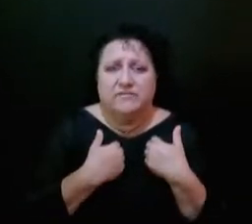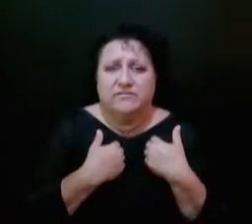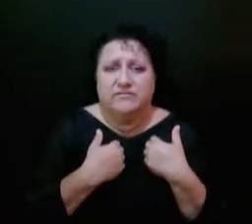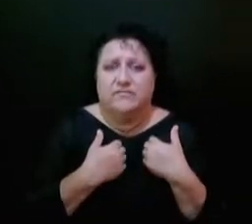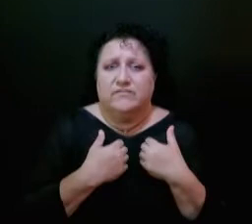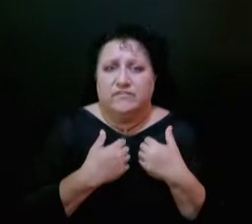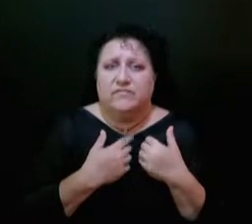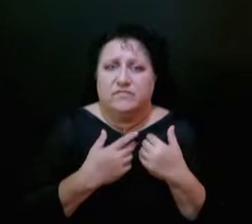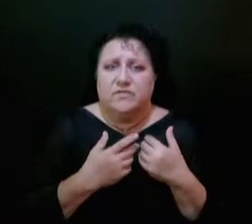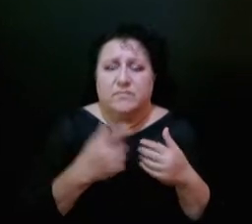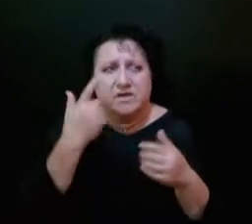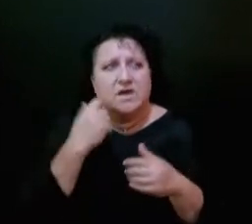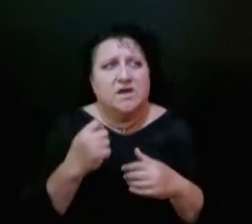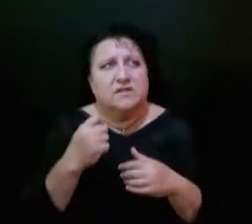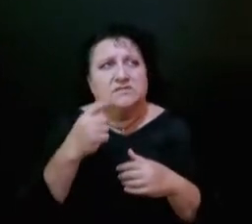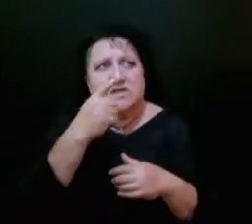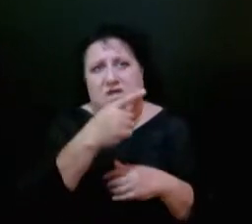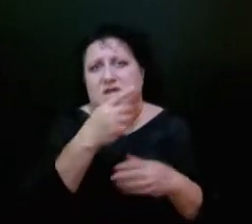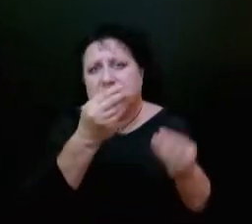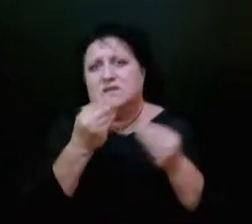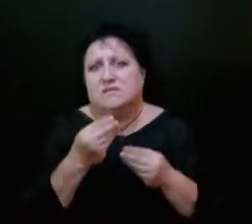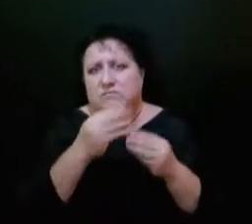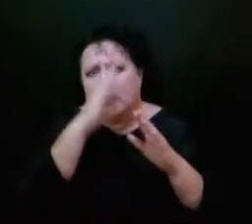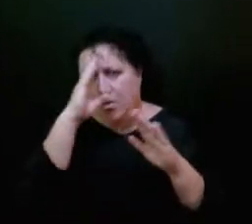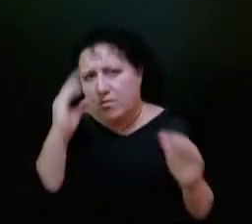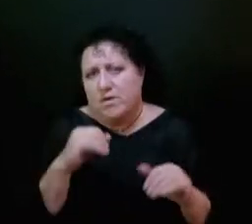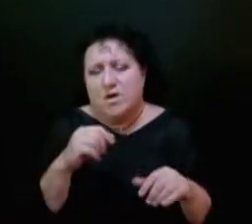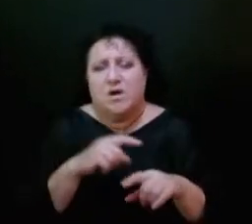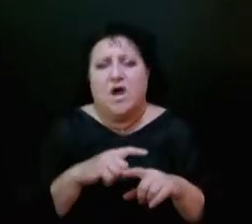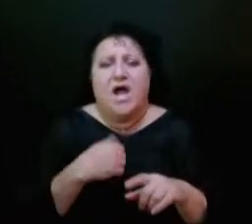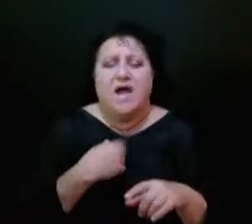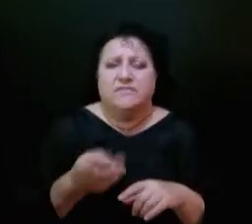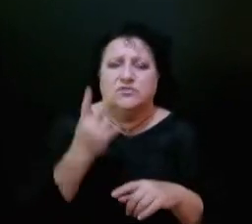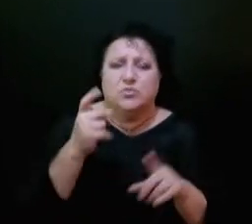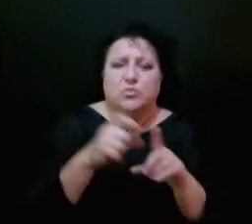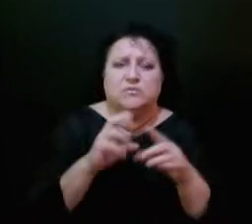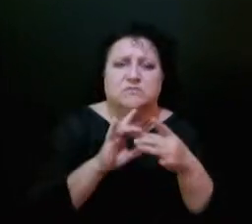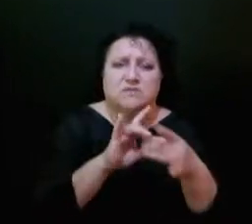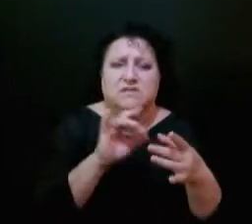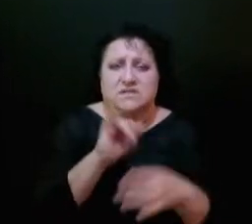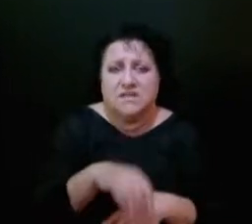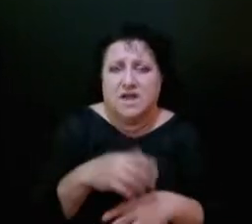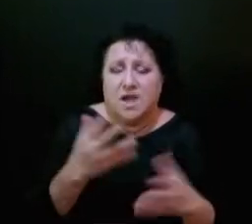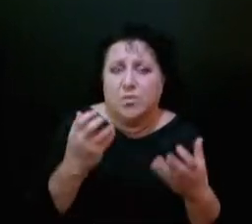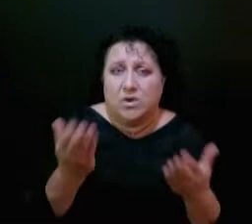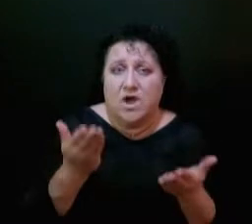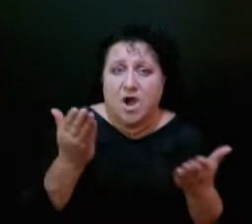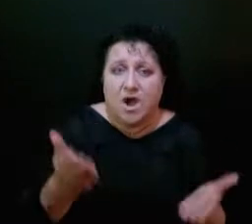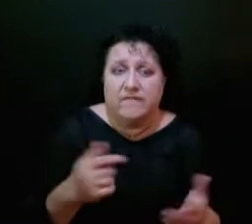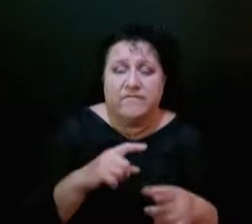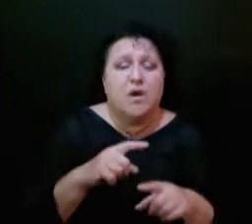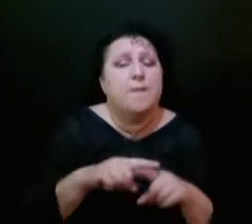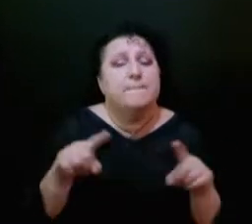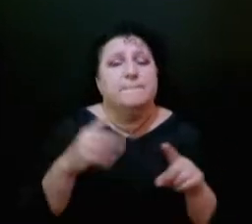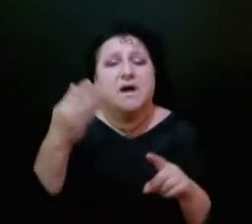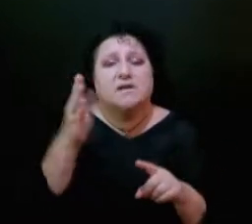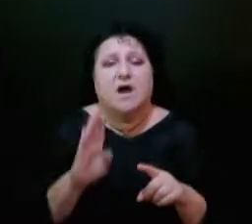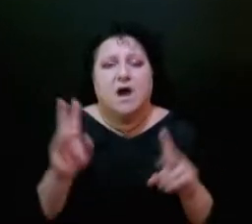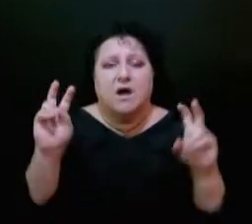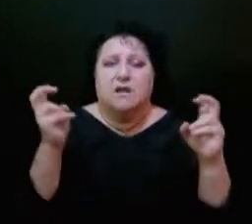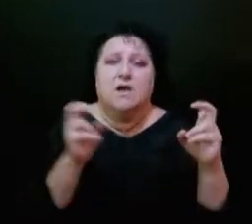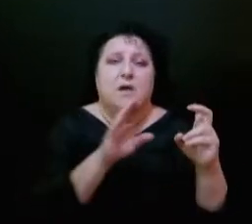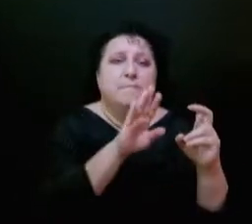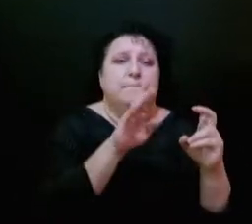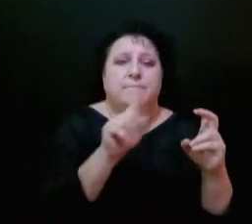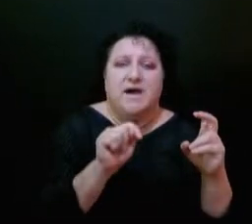words, but God. But God. Through Jesus, by the power of the Holy Spirit, He has placed all these things under